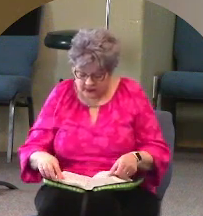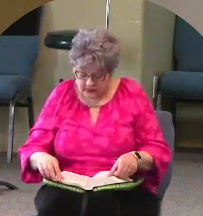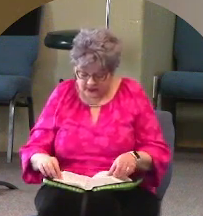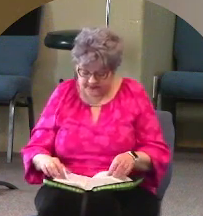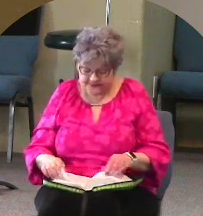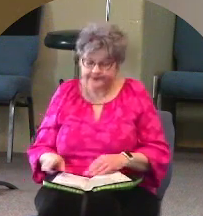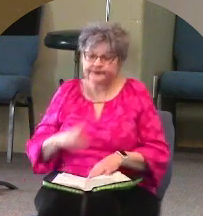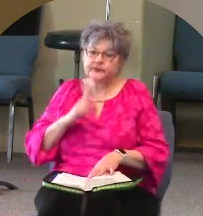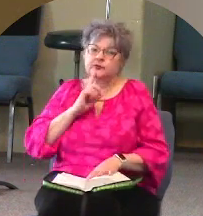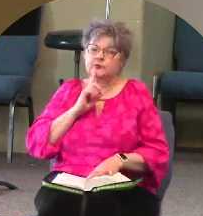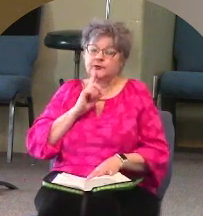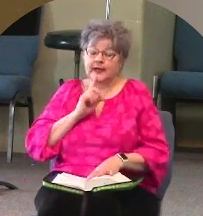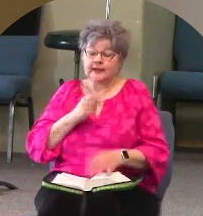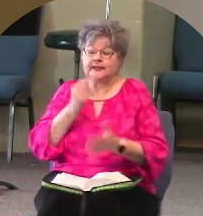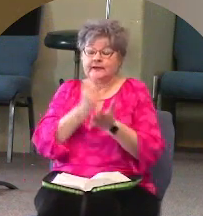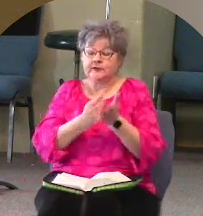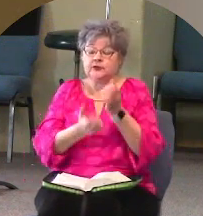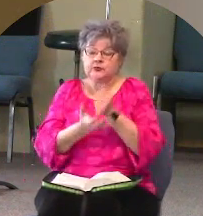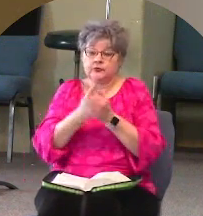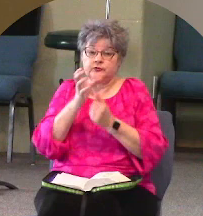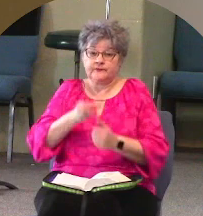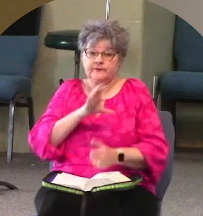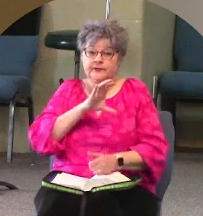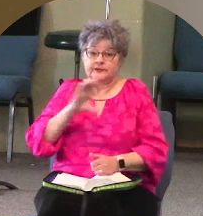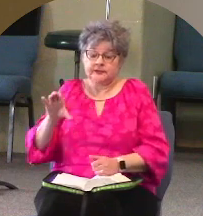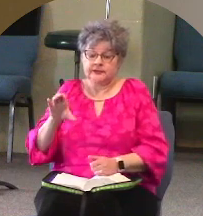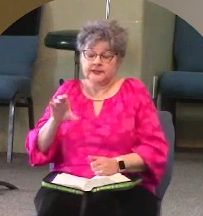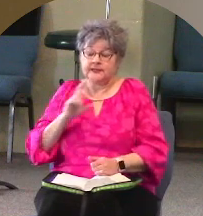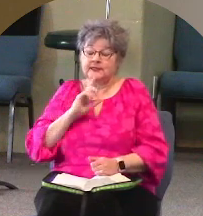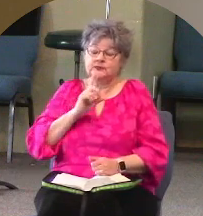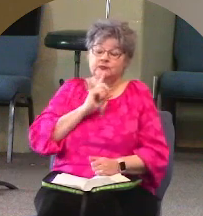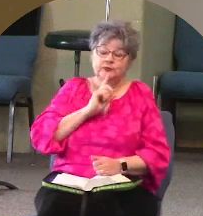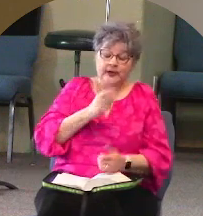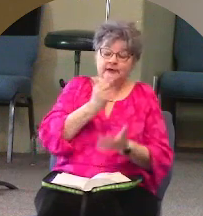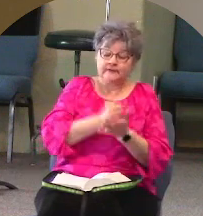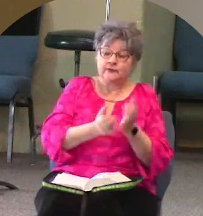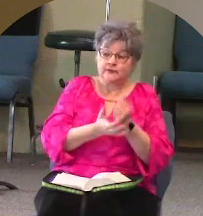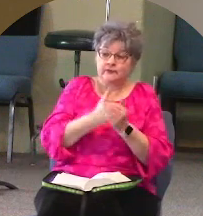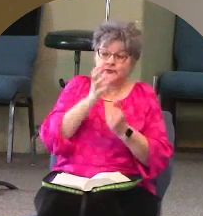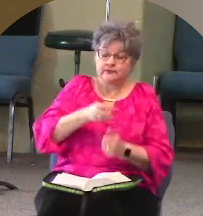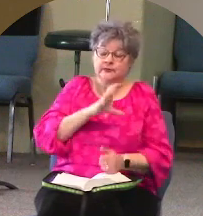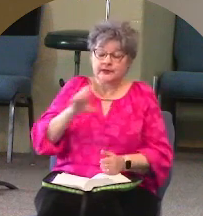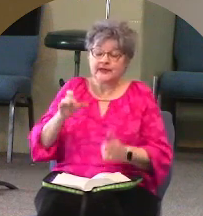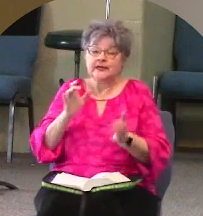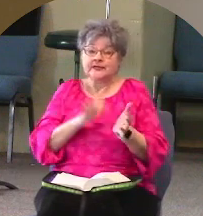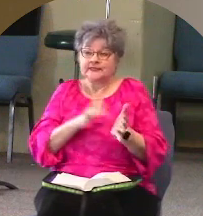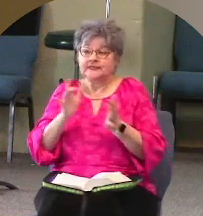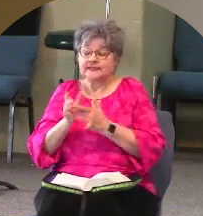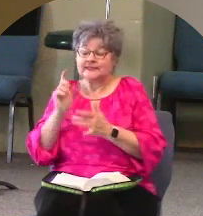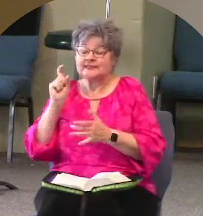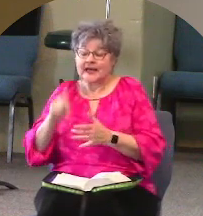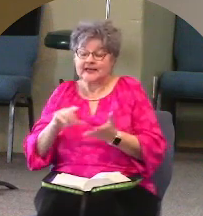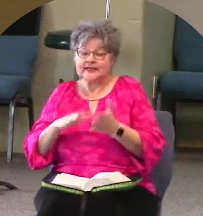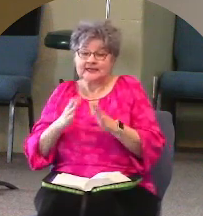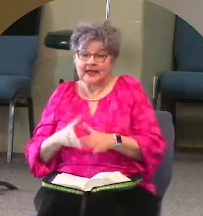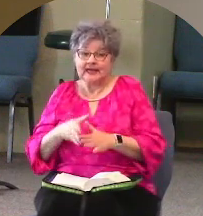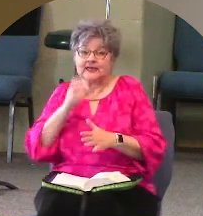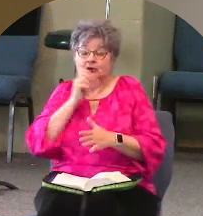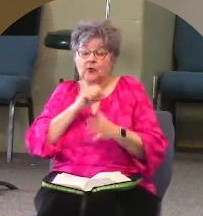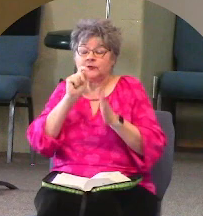The reality of the crucifixion is the reality of the crucifixion. Jesus had to die. The Old Testament tells